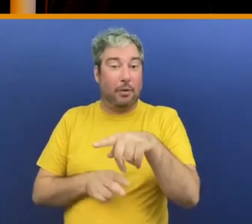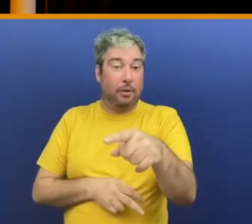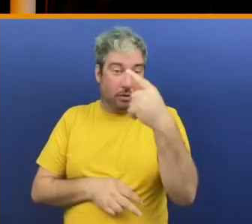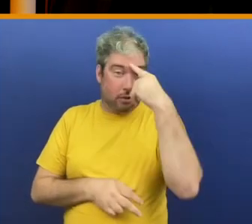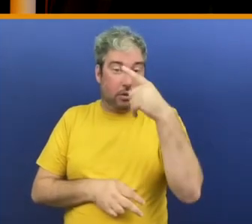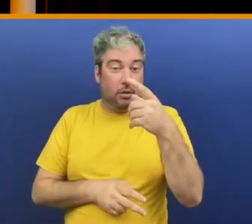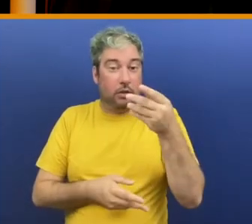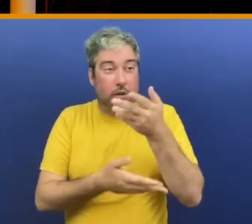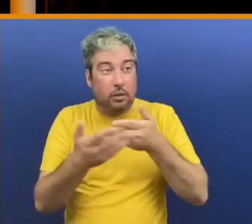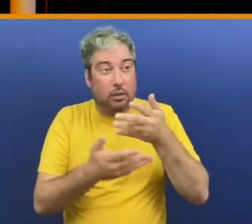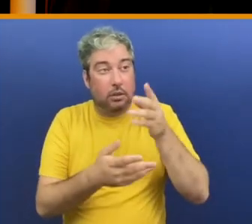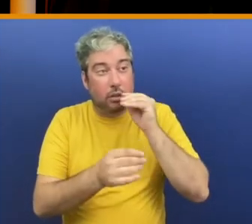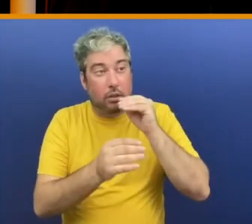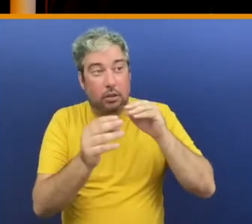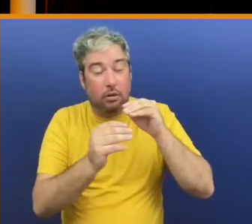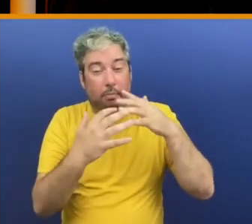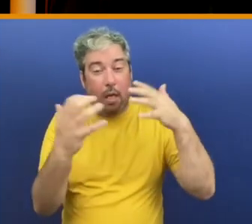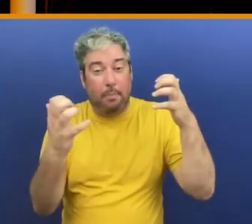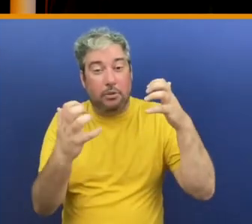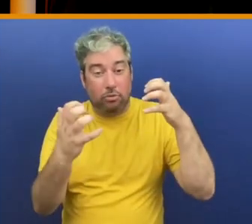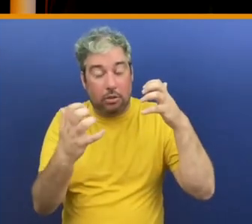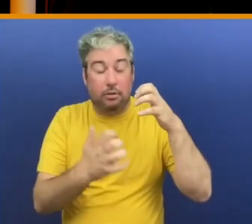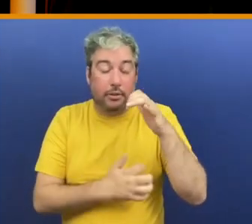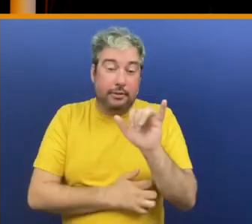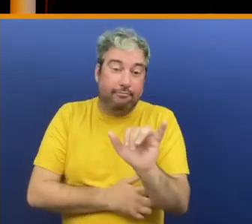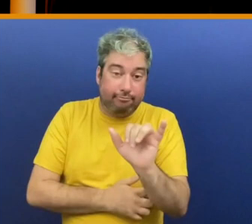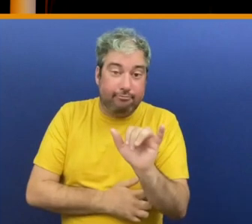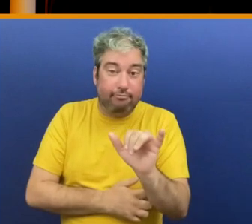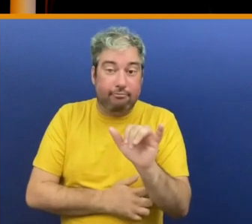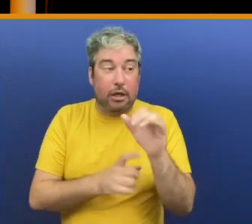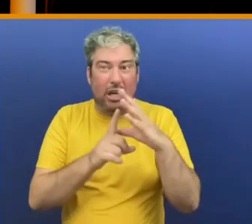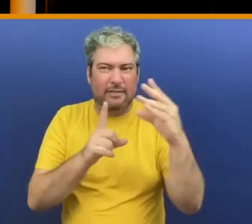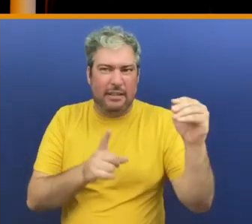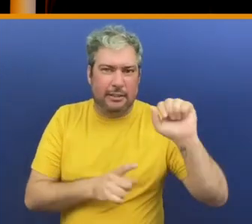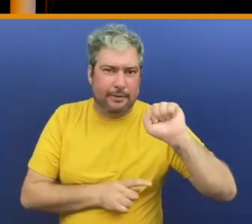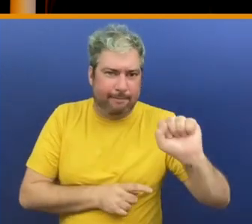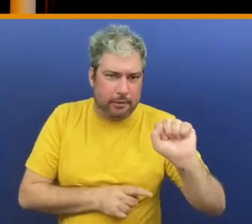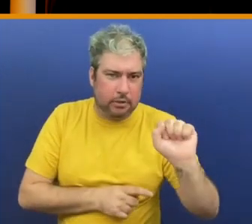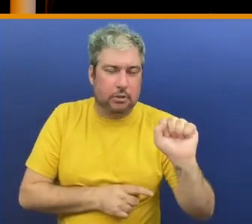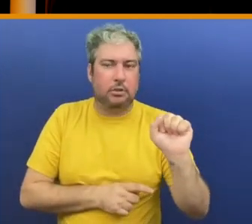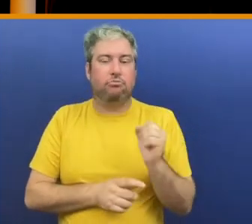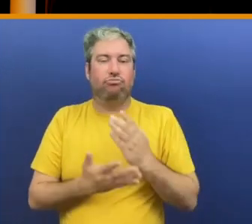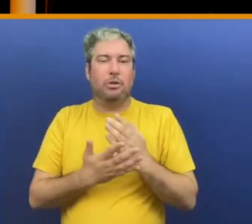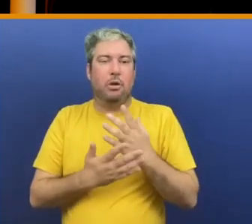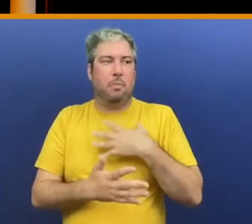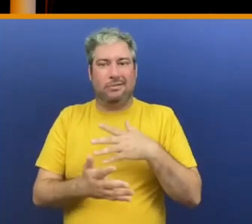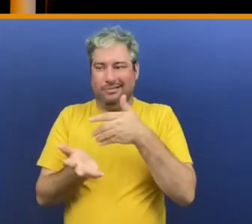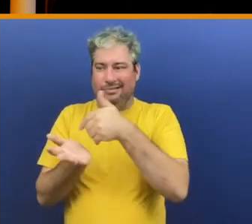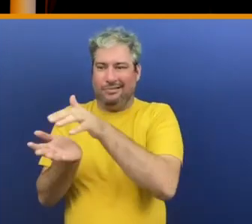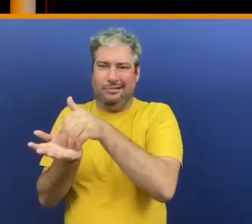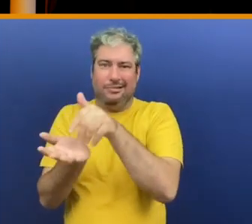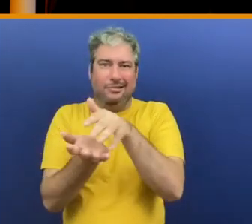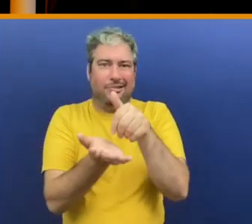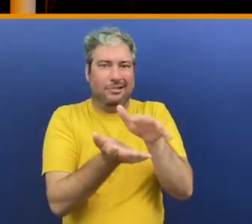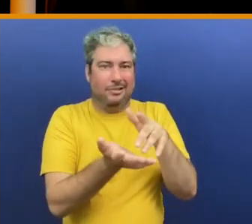party at this stage, who just want to get rid of everything because it will lead to lower prices. No, it's also about opportunities